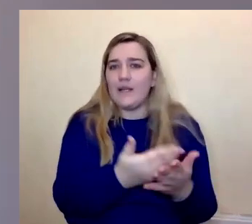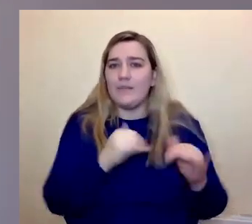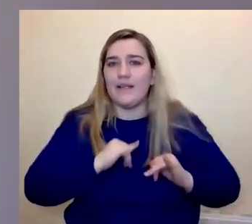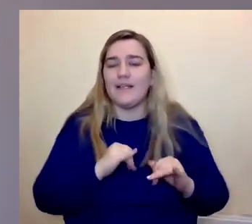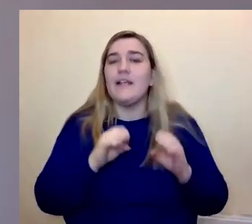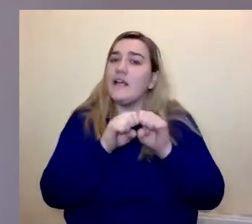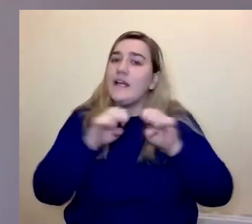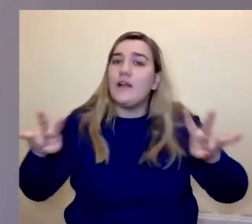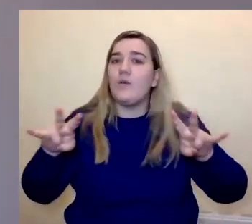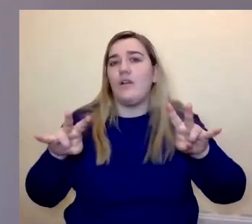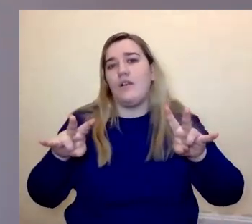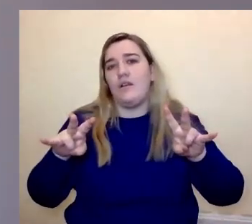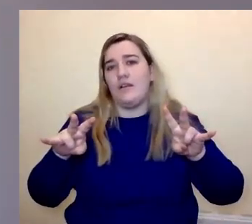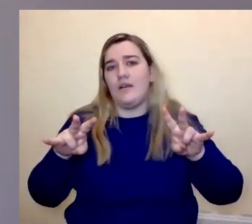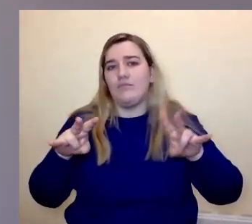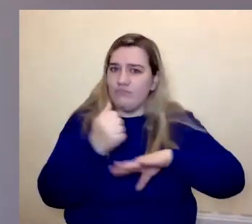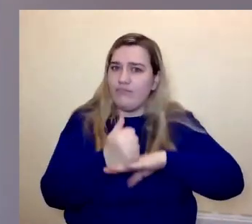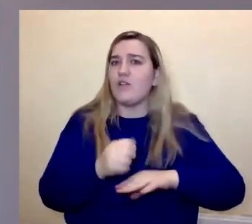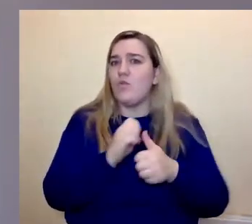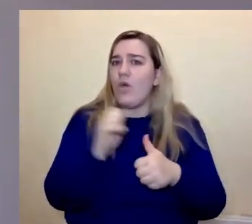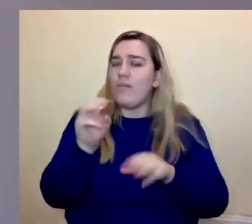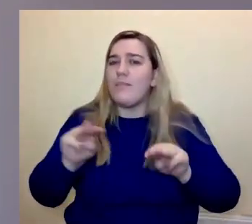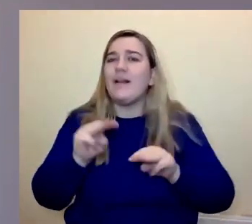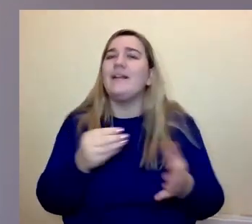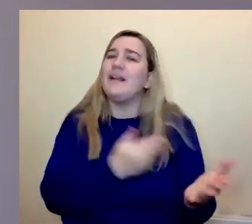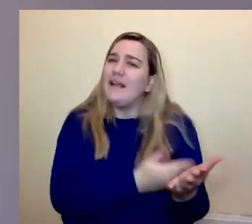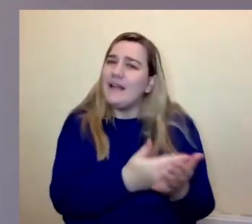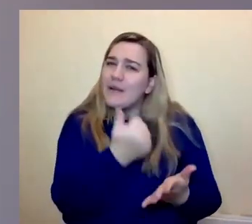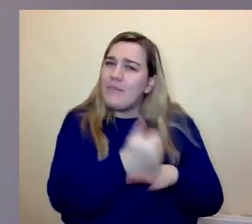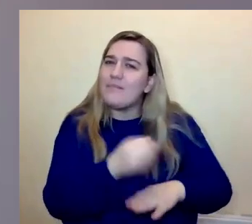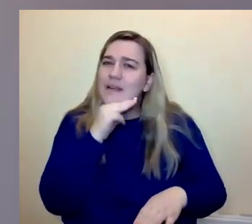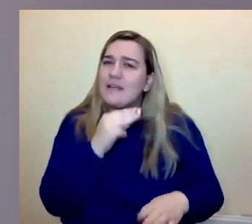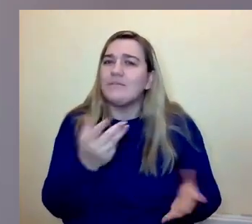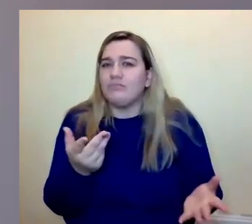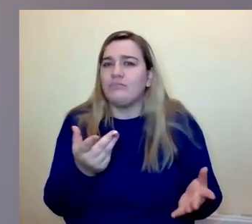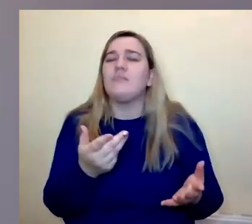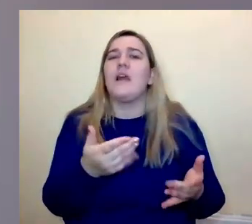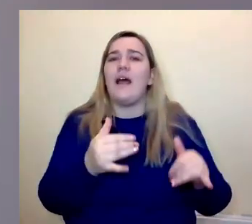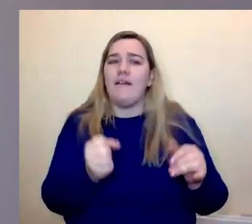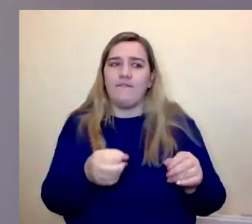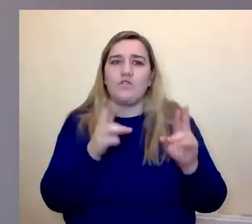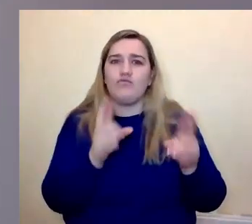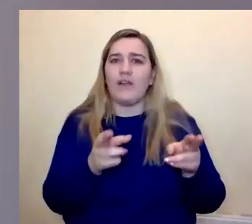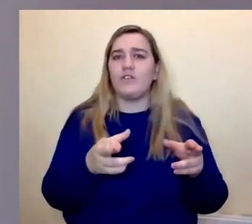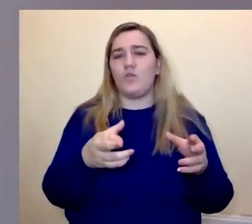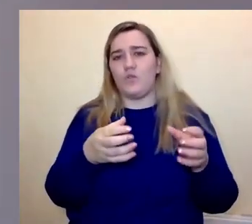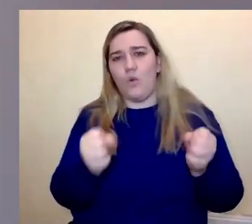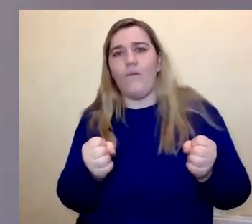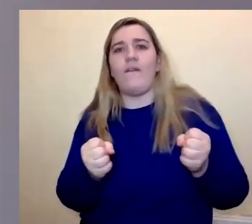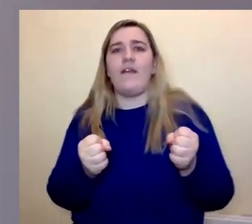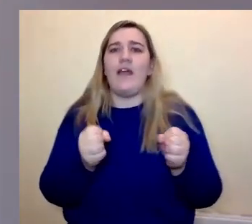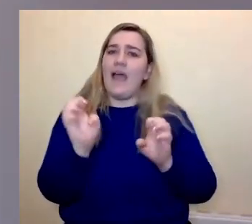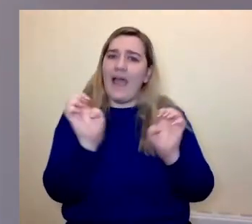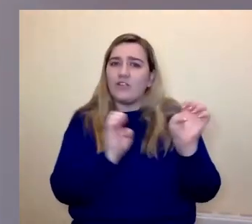equal basis with others. And if legal capacity means being entitled to hold and to exercise rights, then we all need to know